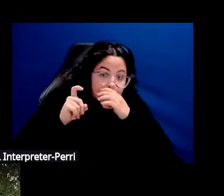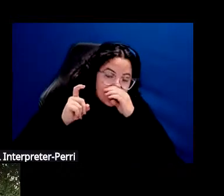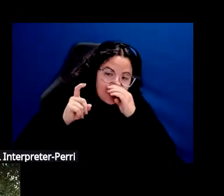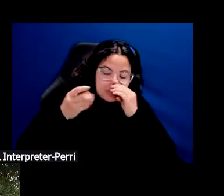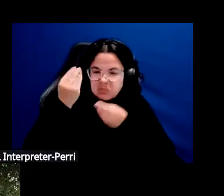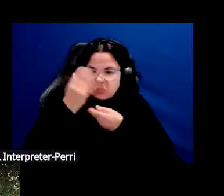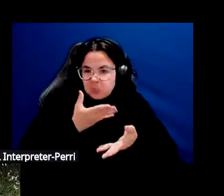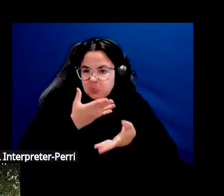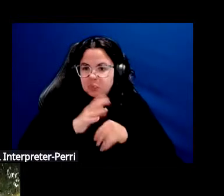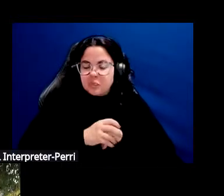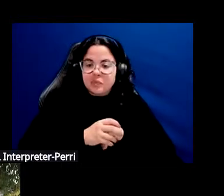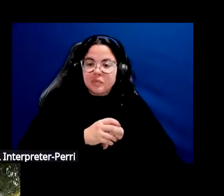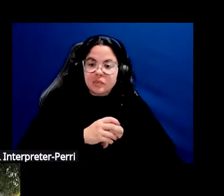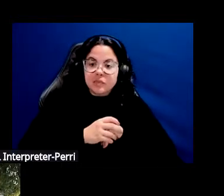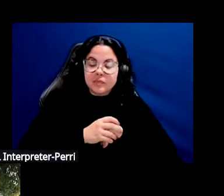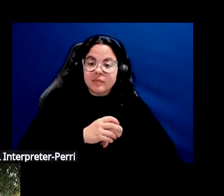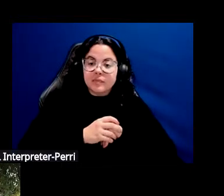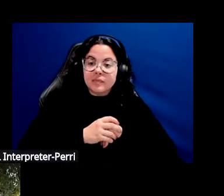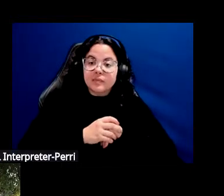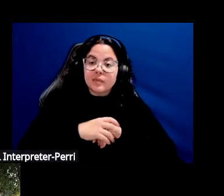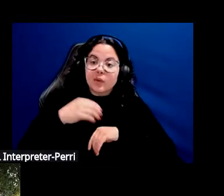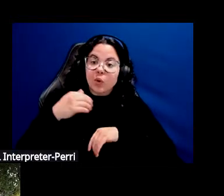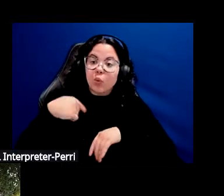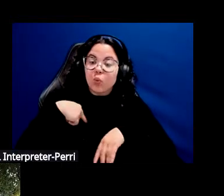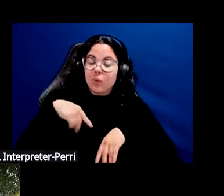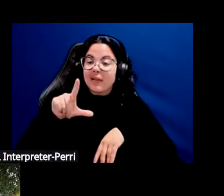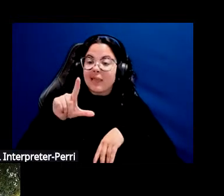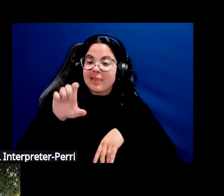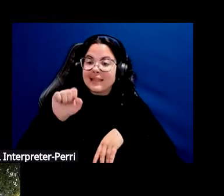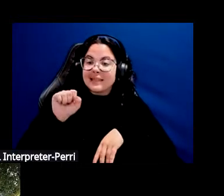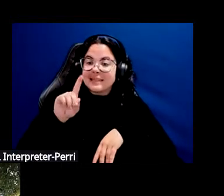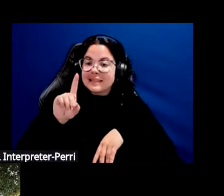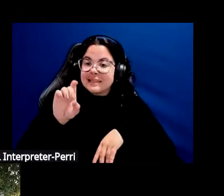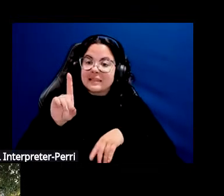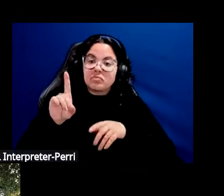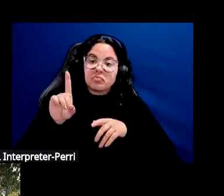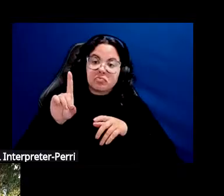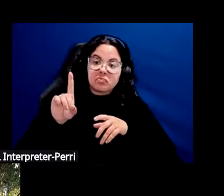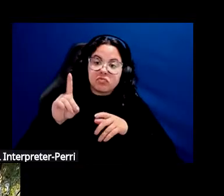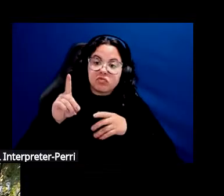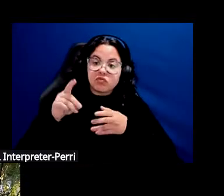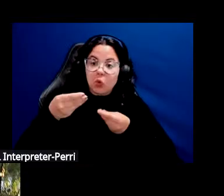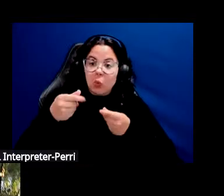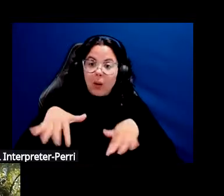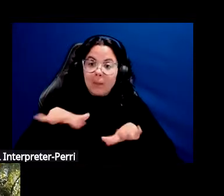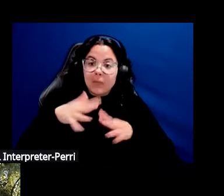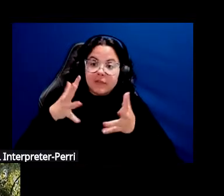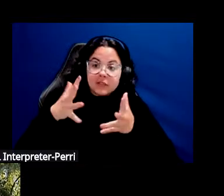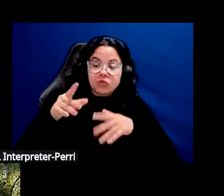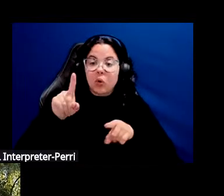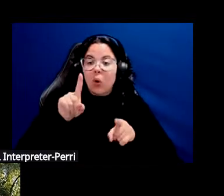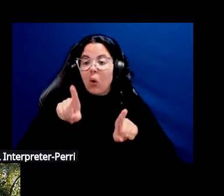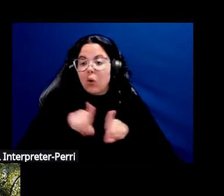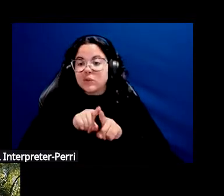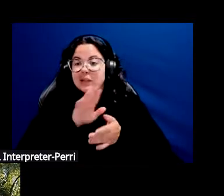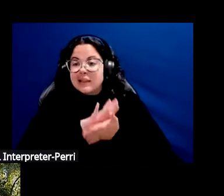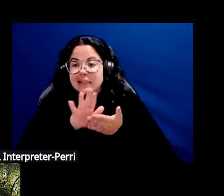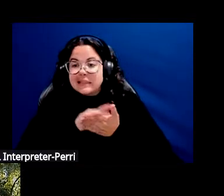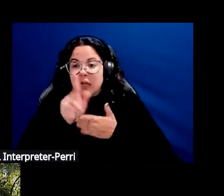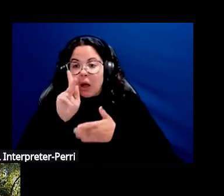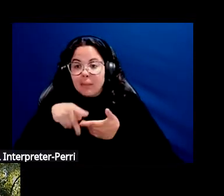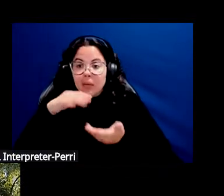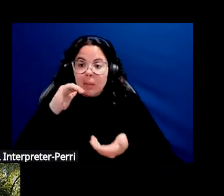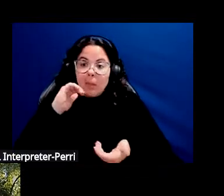update. We have leased the property. We've also, in the process, cleaned up our partnership.